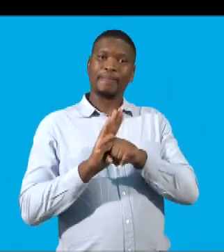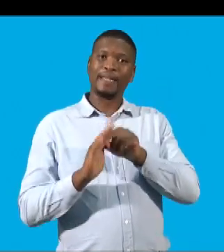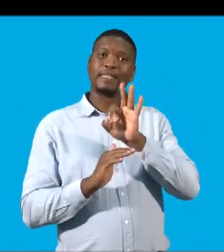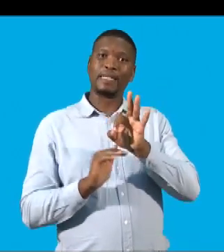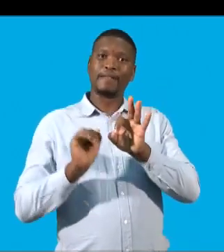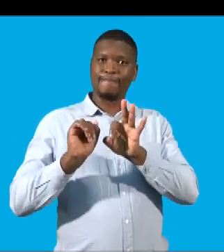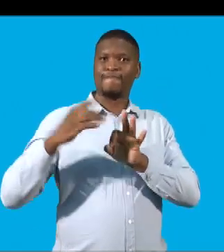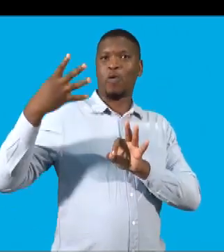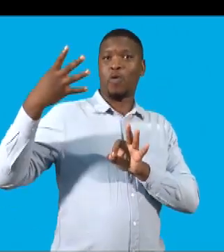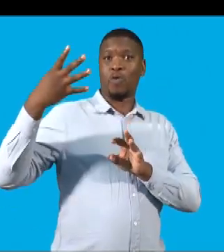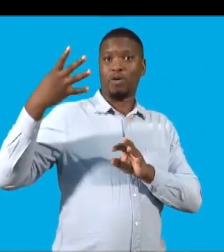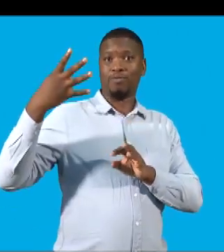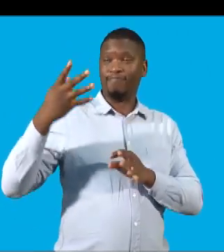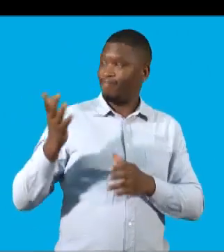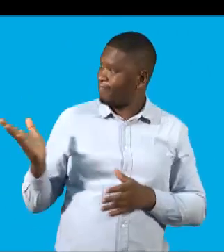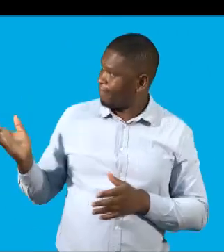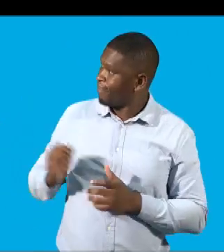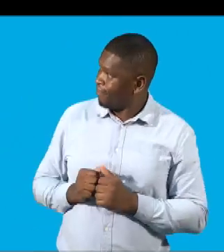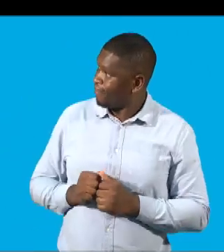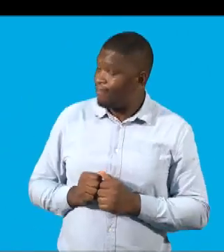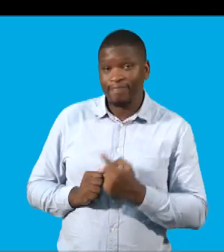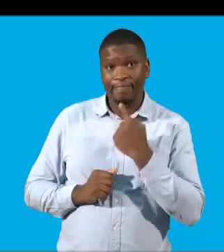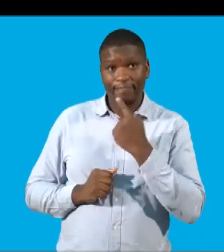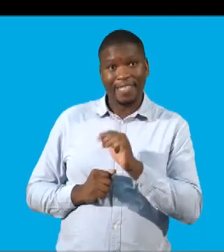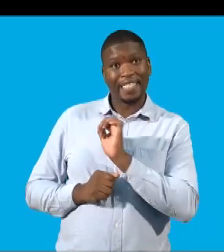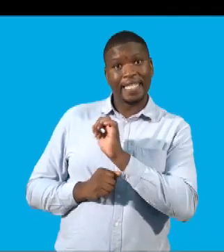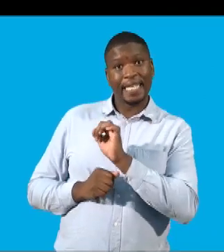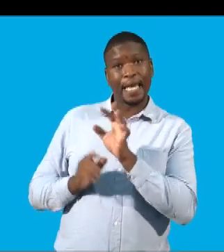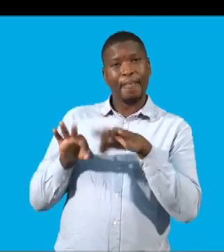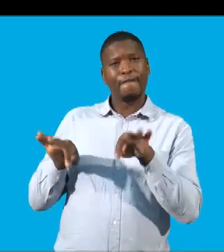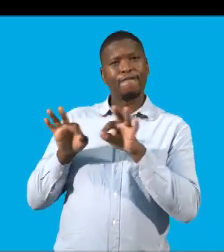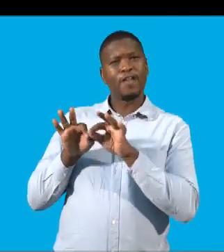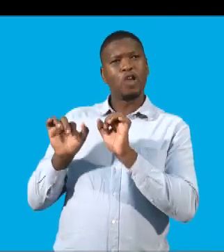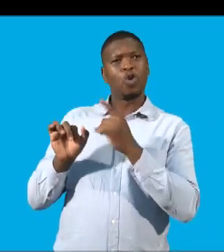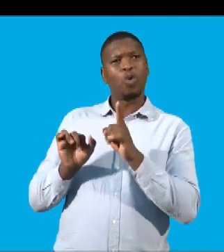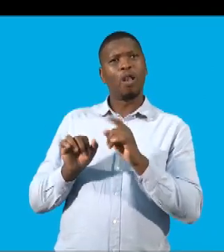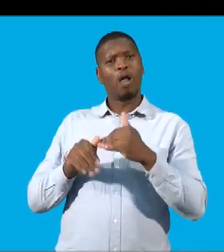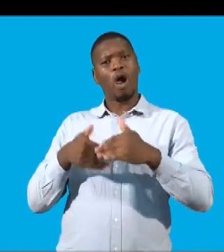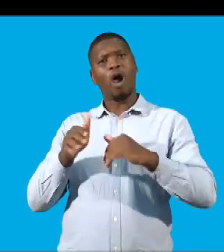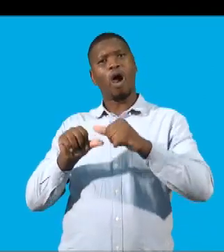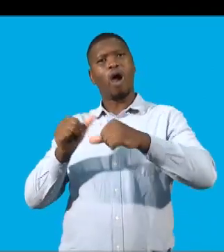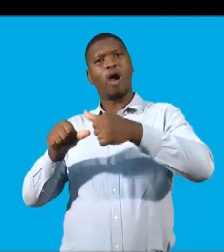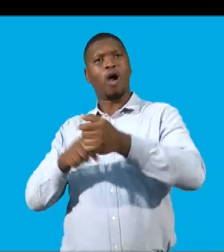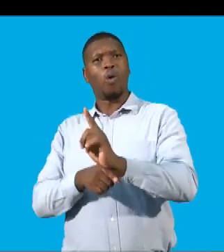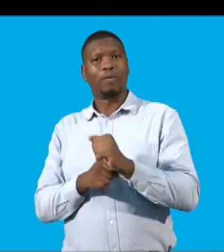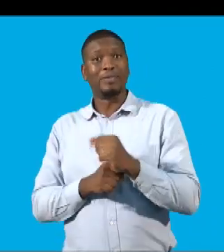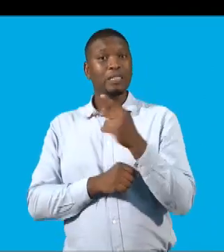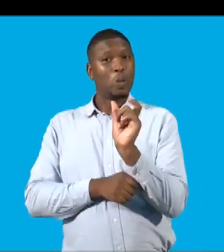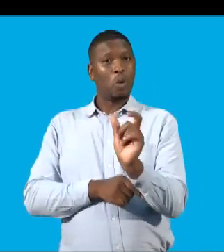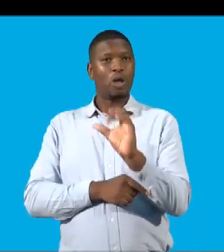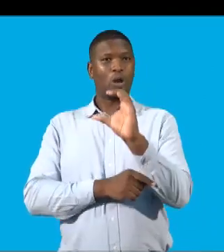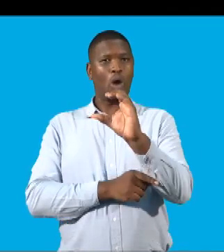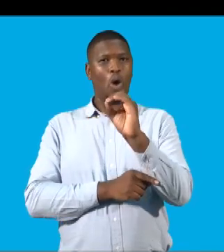bracket has an exponent of 4. It says therefore which values of x will the series converge? Now our key word there